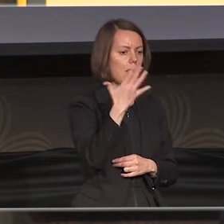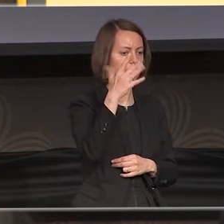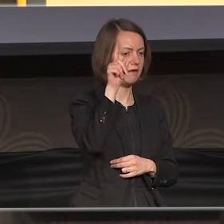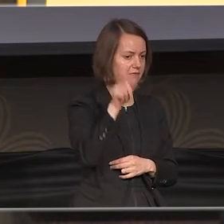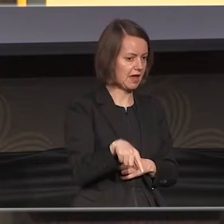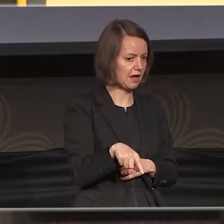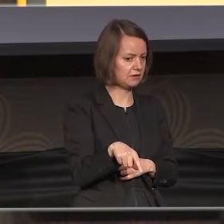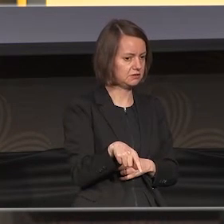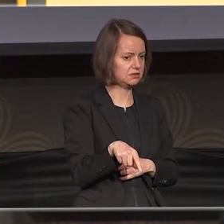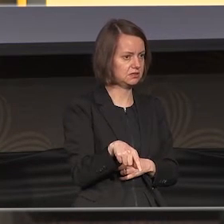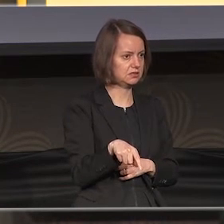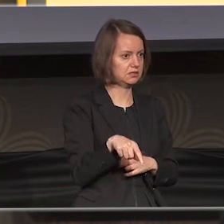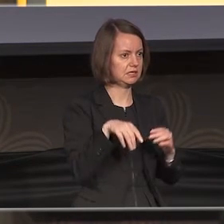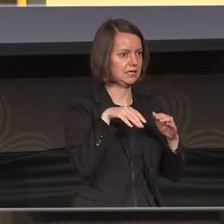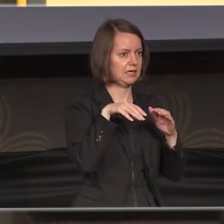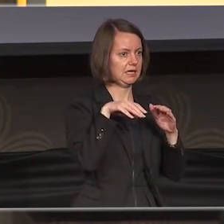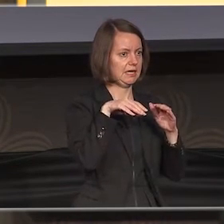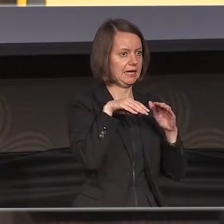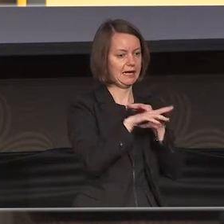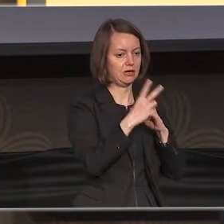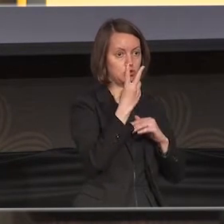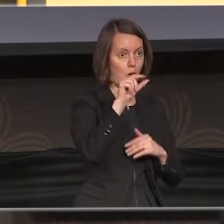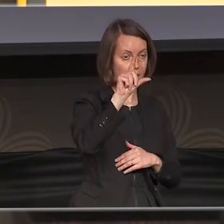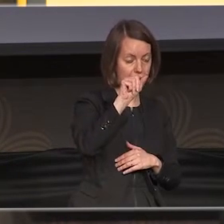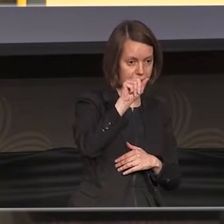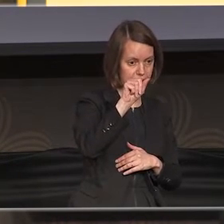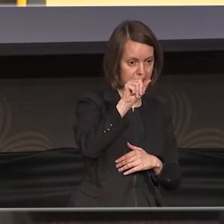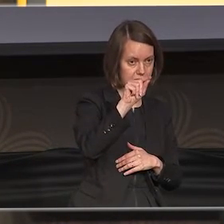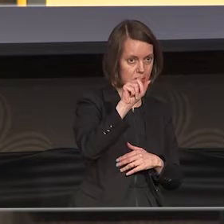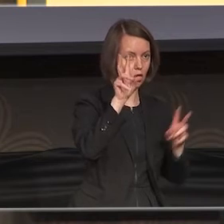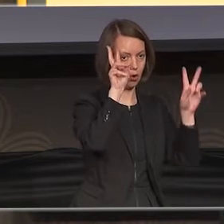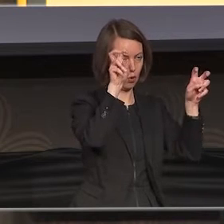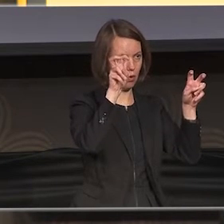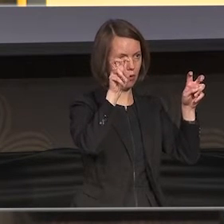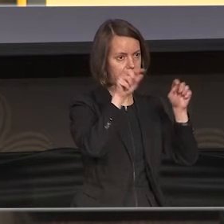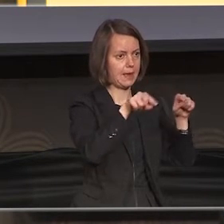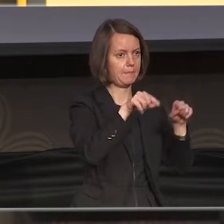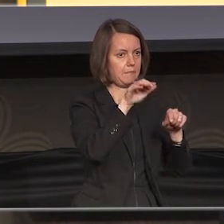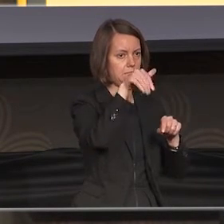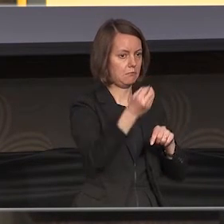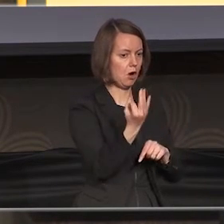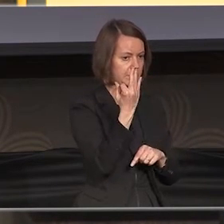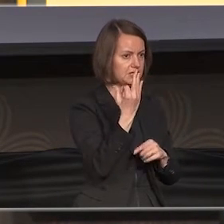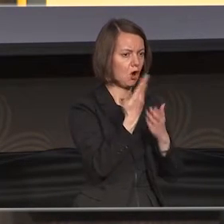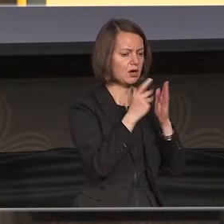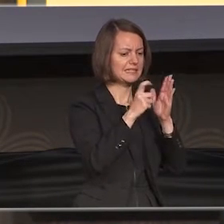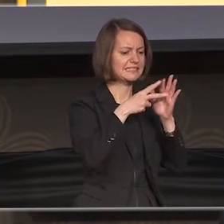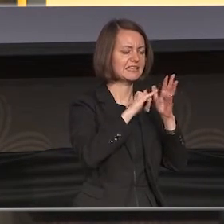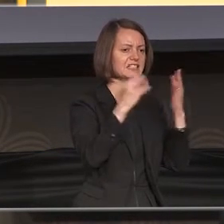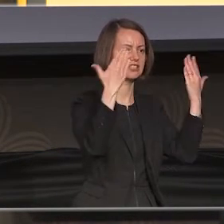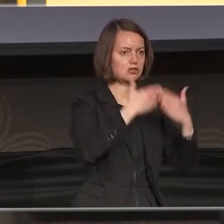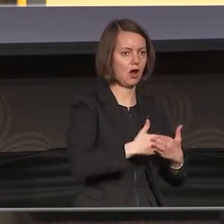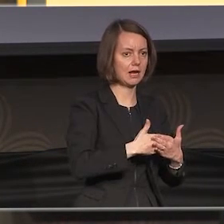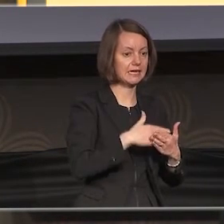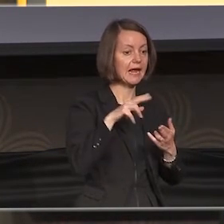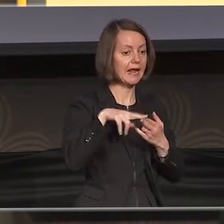105,237 people enumerated in the census of 2011 who were classified as being homeless on census night. That was